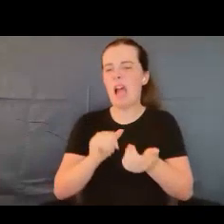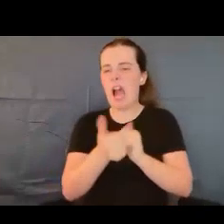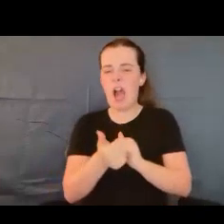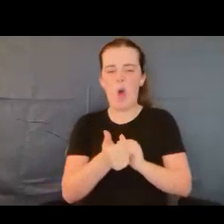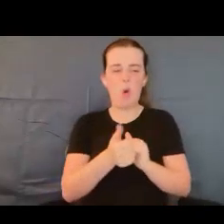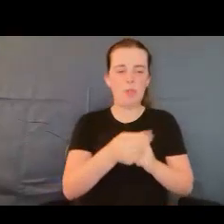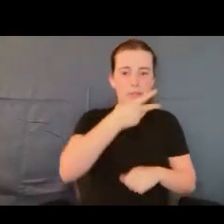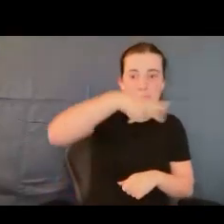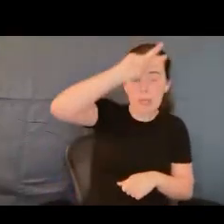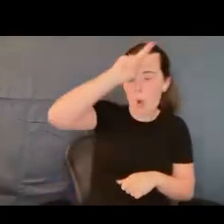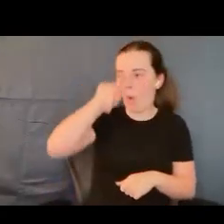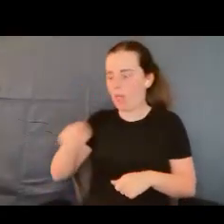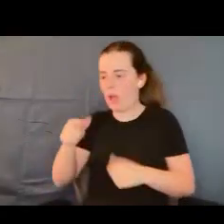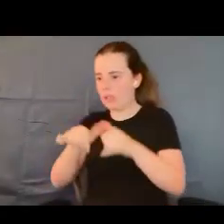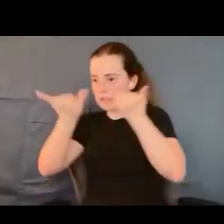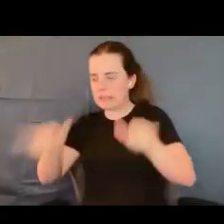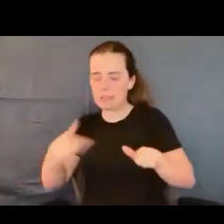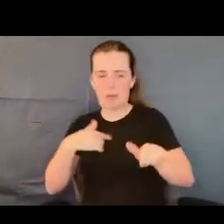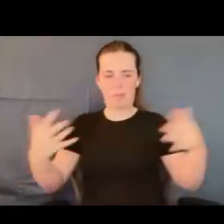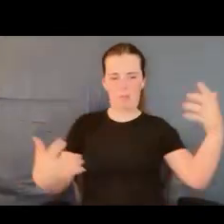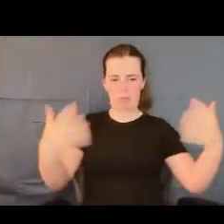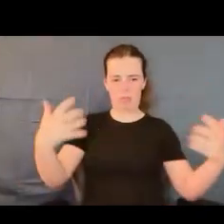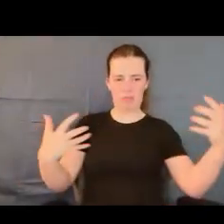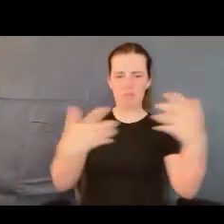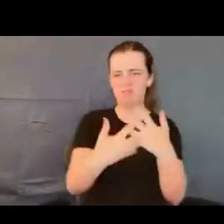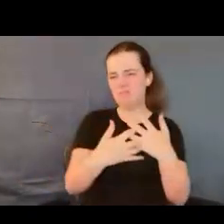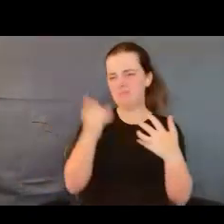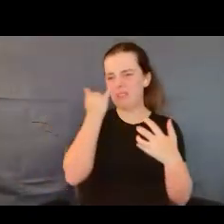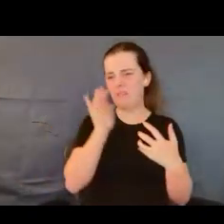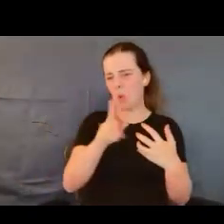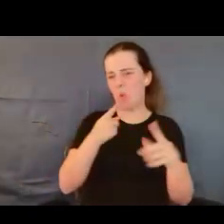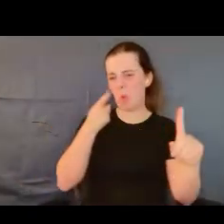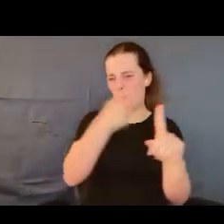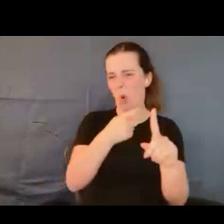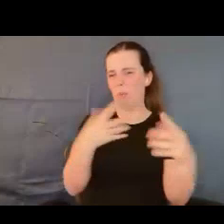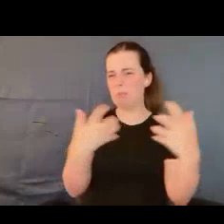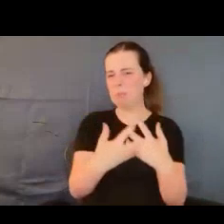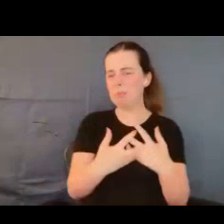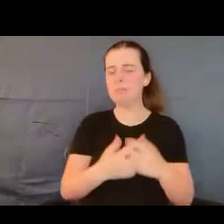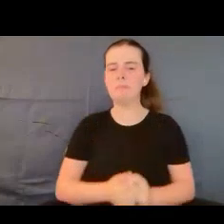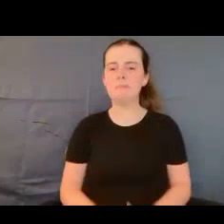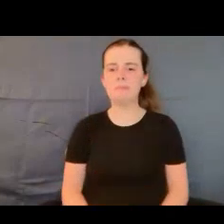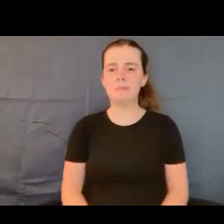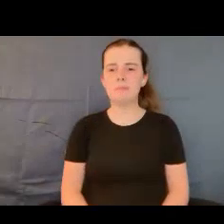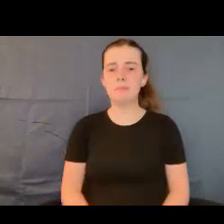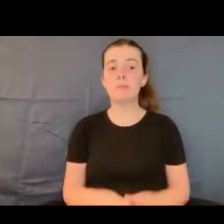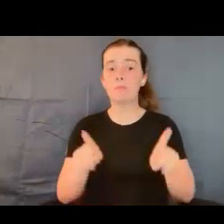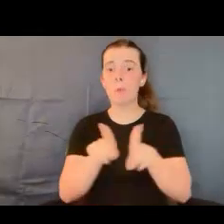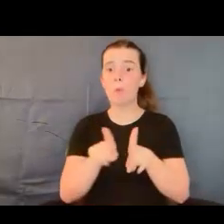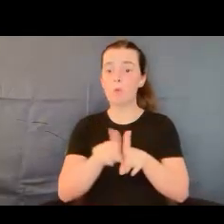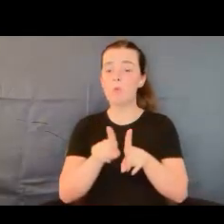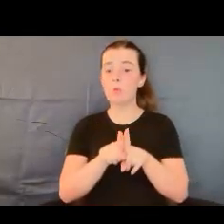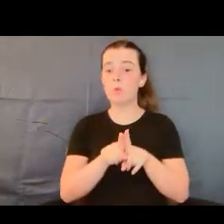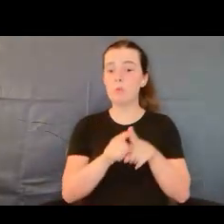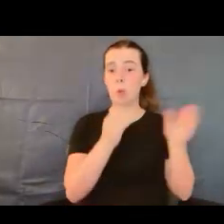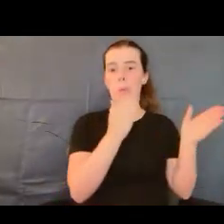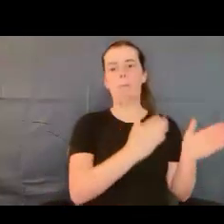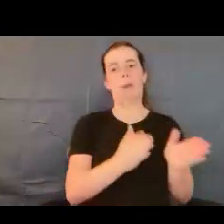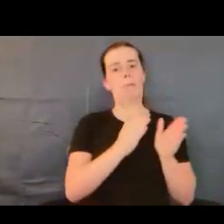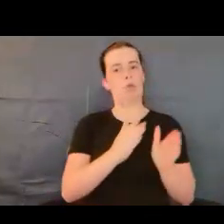you to the finals in Chamonix if you're interested in that goal. I will also talk a bit about the preparation around